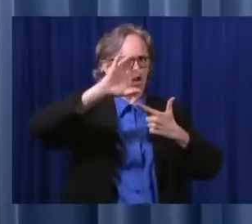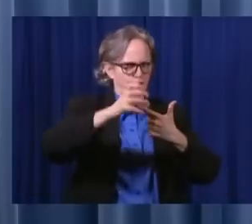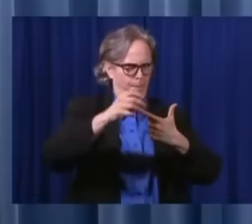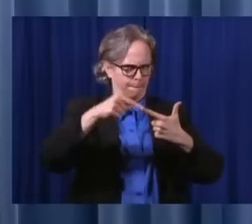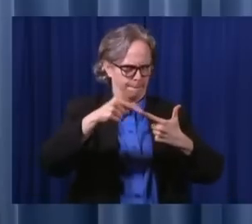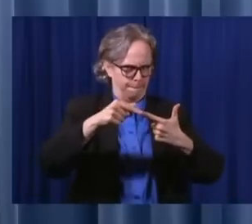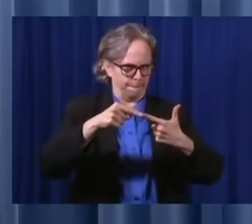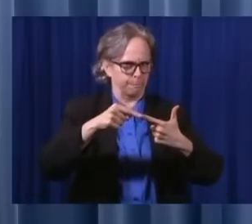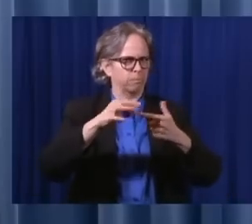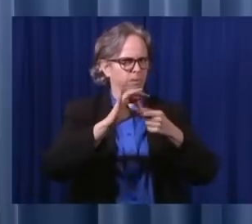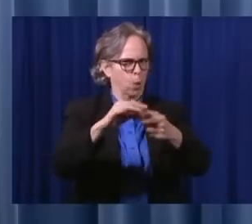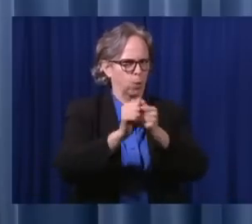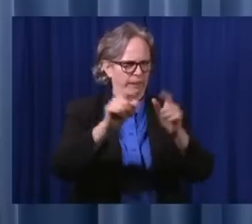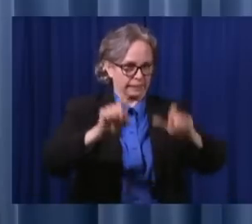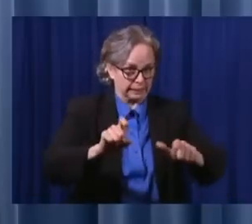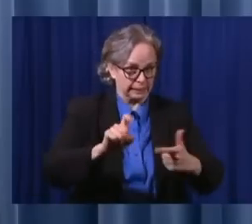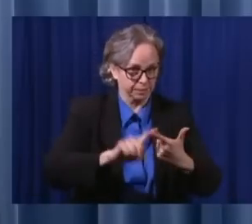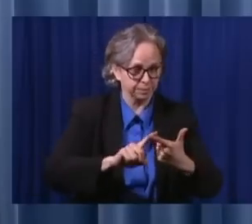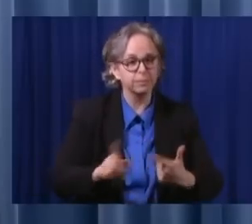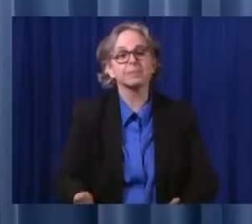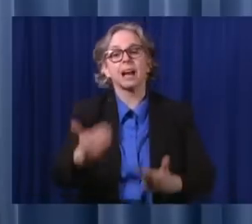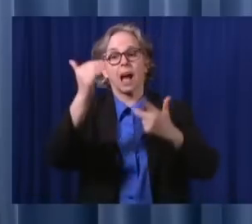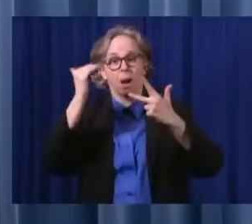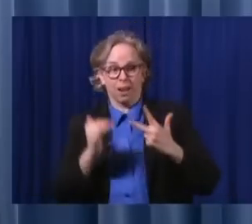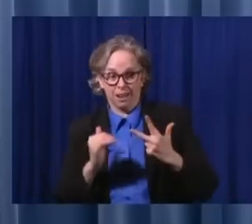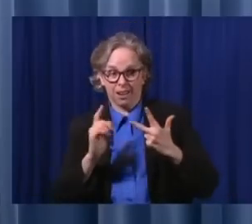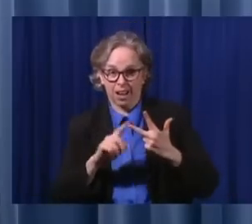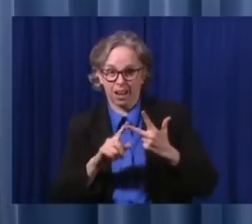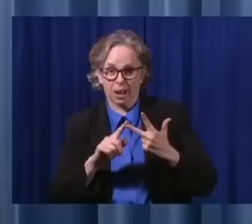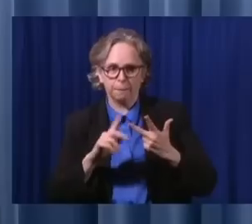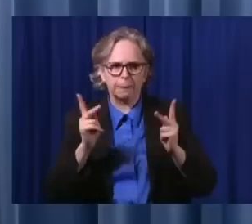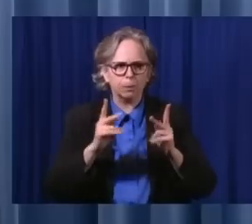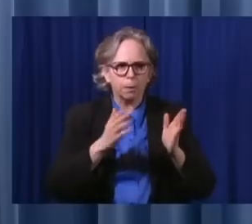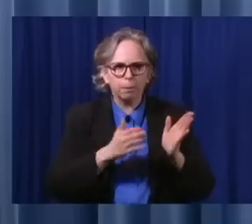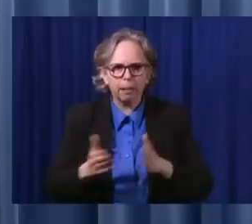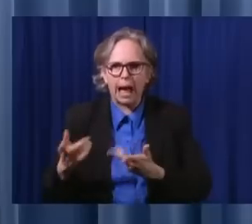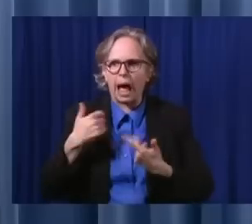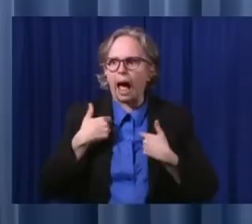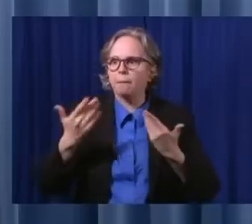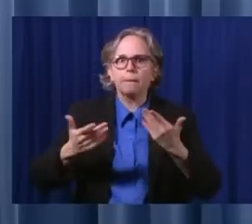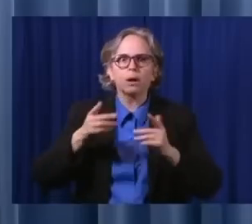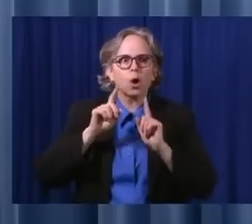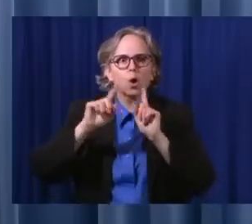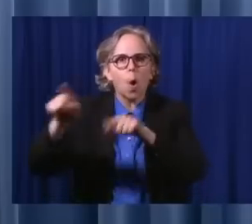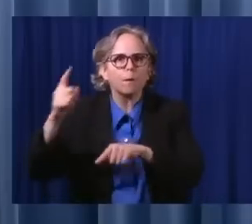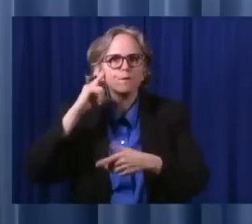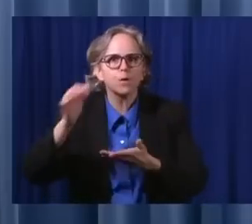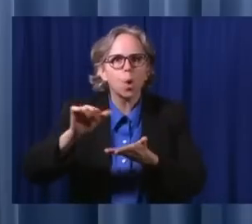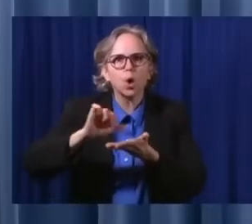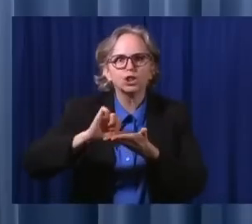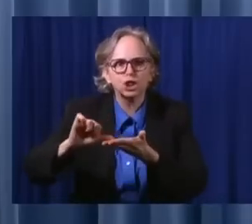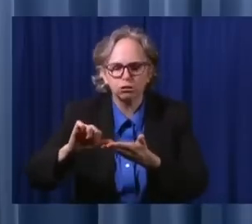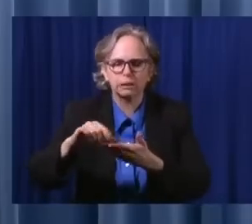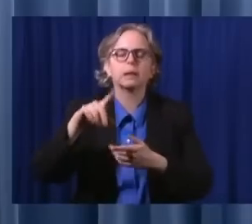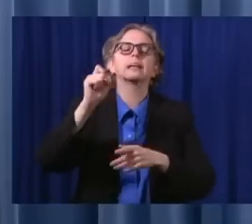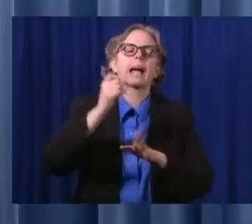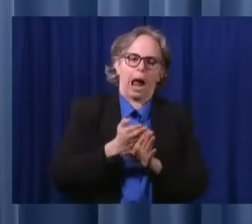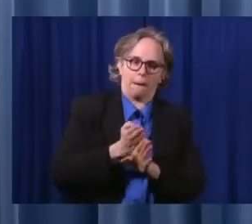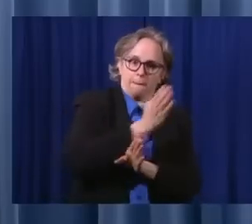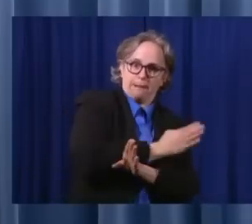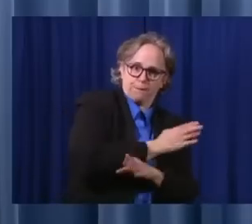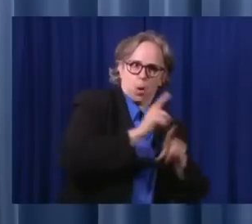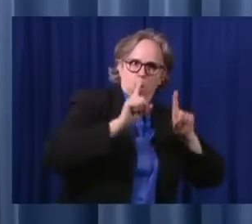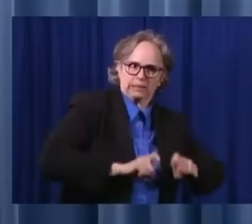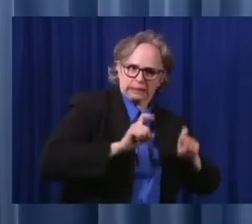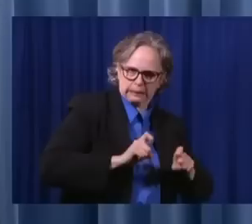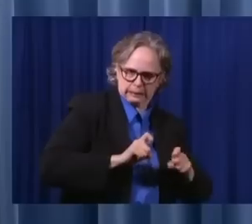or procedures not requiring an inpatient hospital admission. Priority 4, that what we are adding is